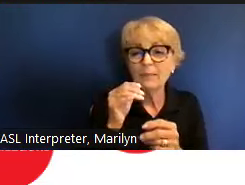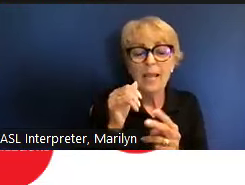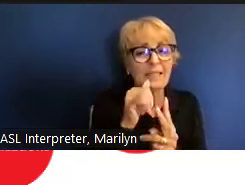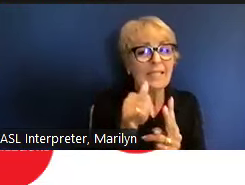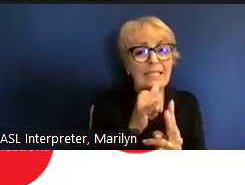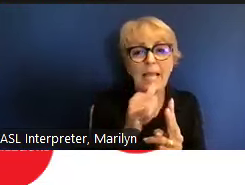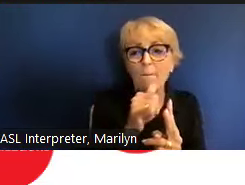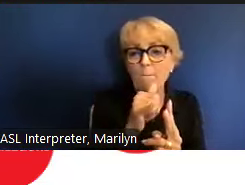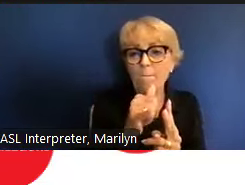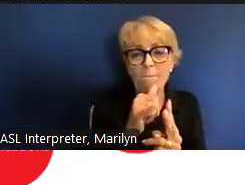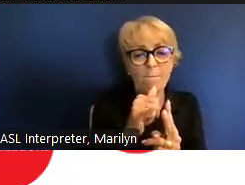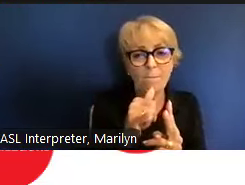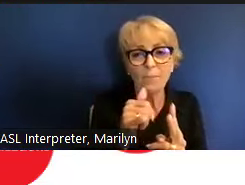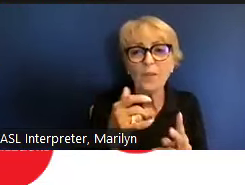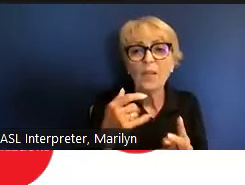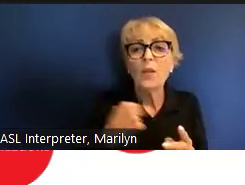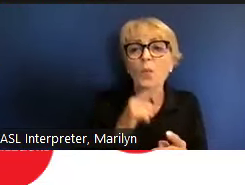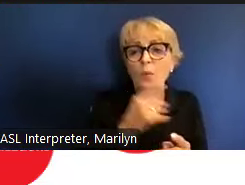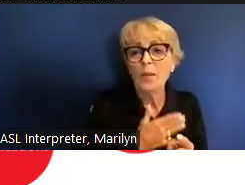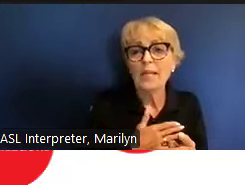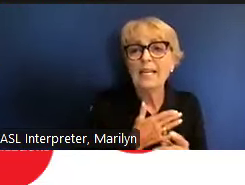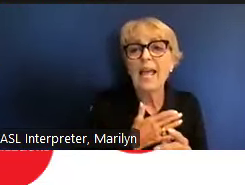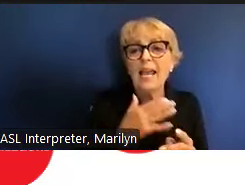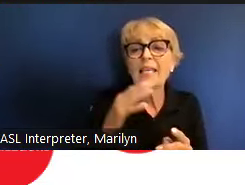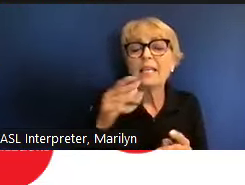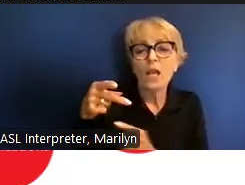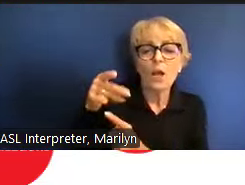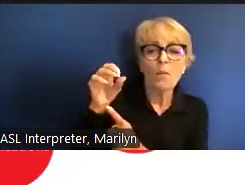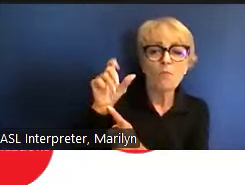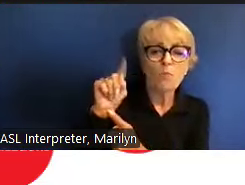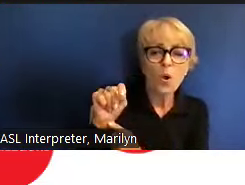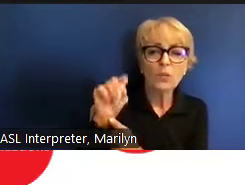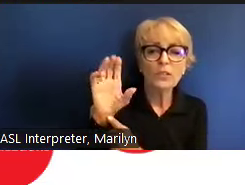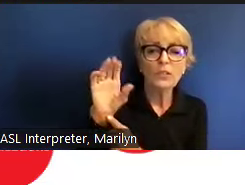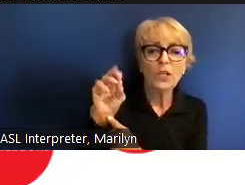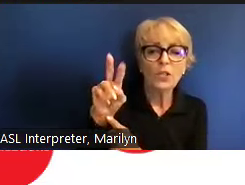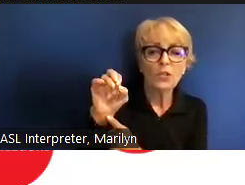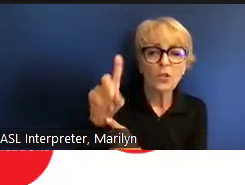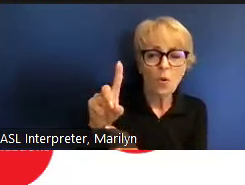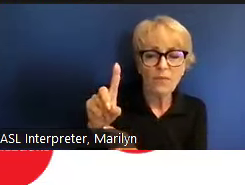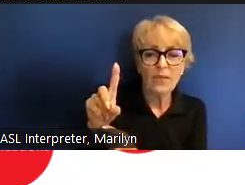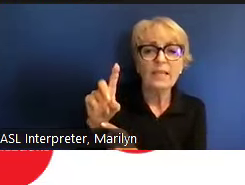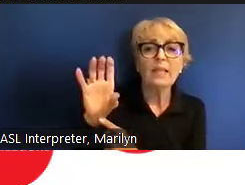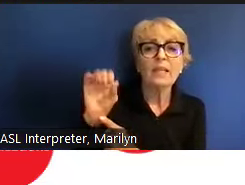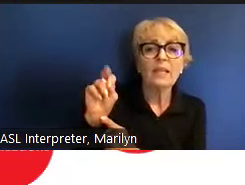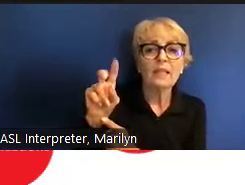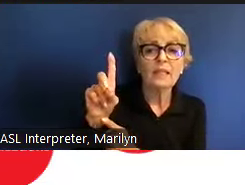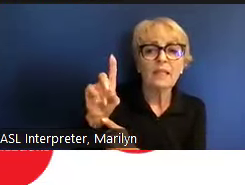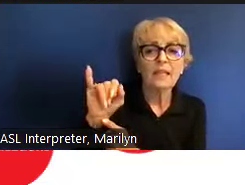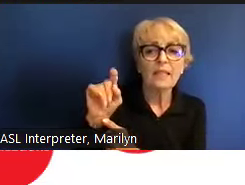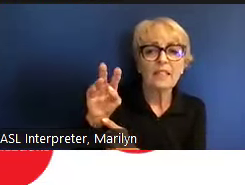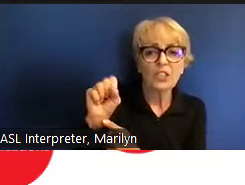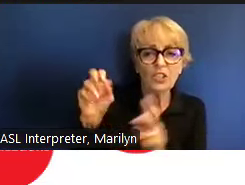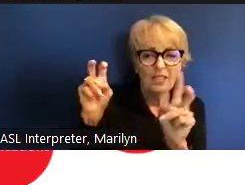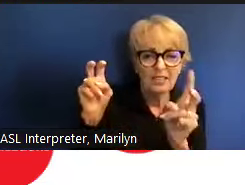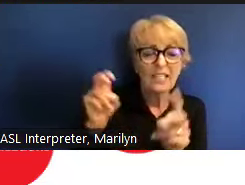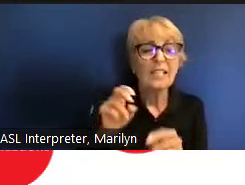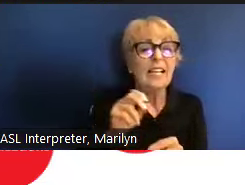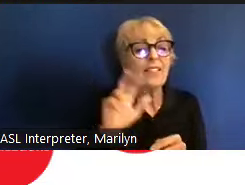And so we really like this term post-COVID conditions. You have to be at least 3 months